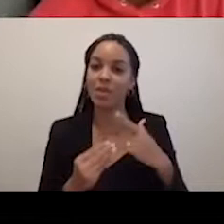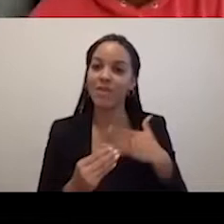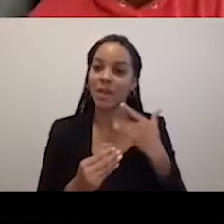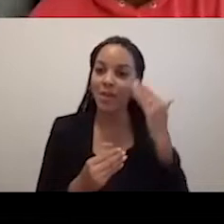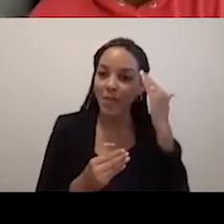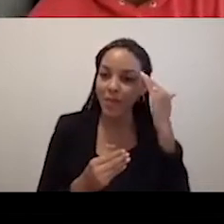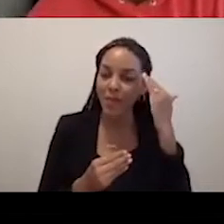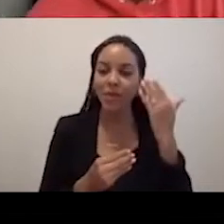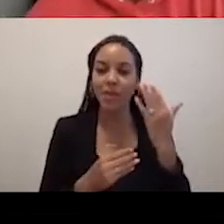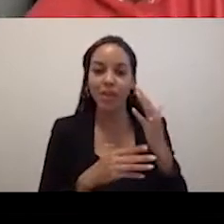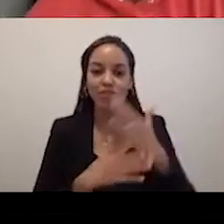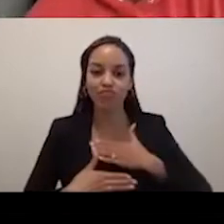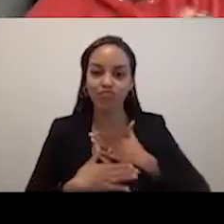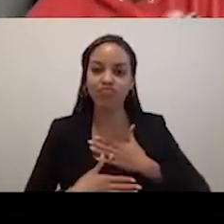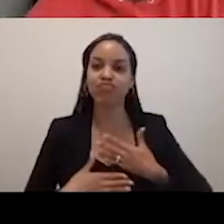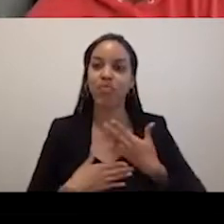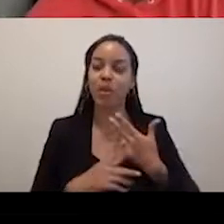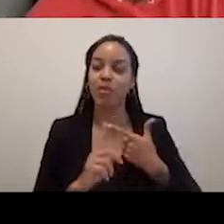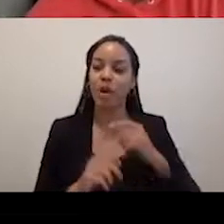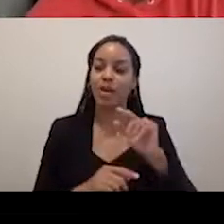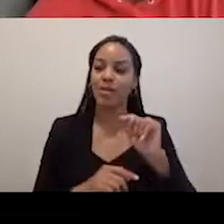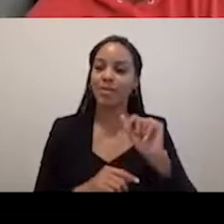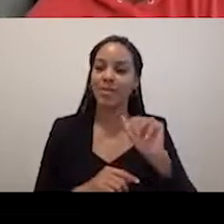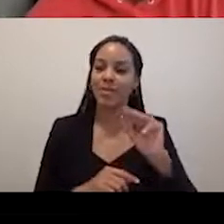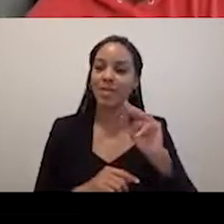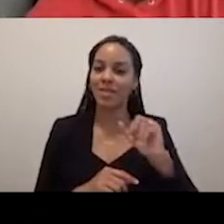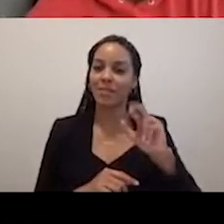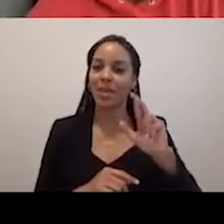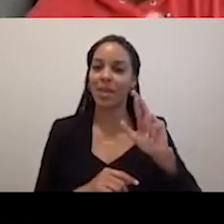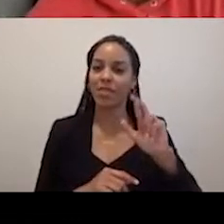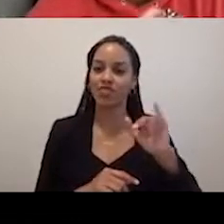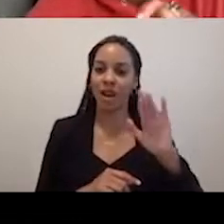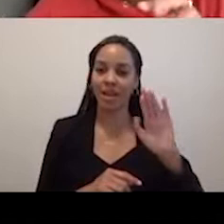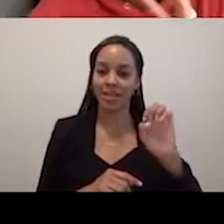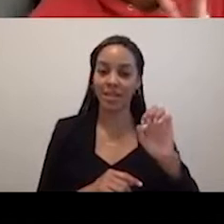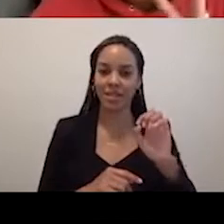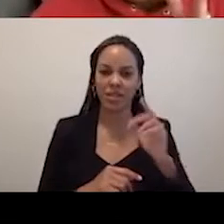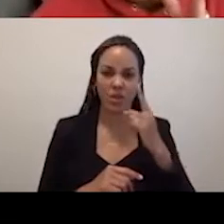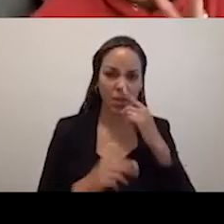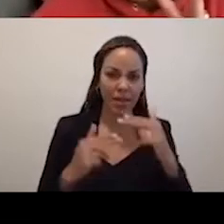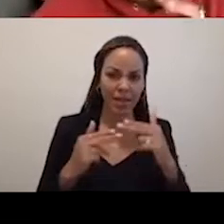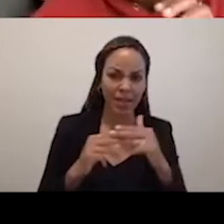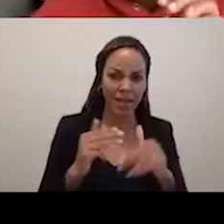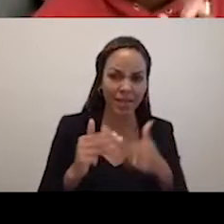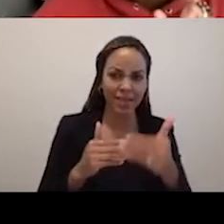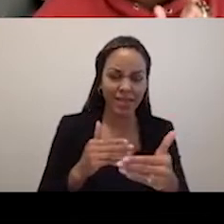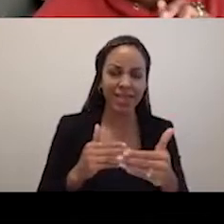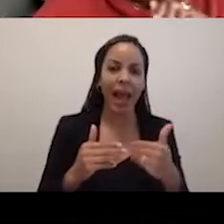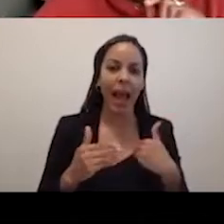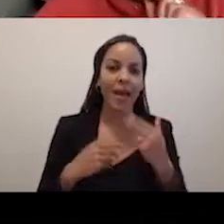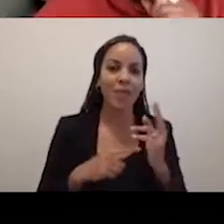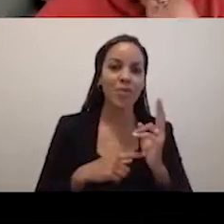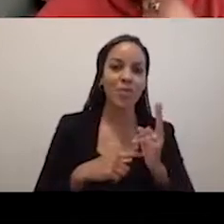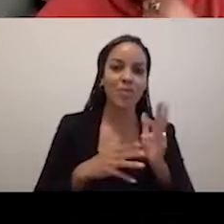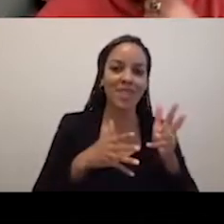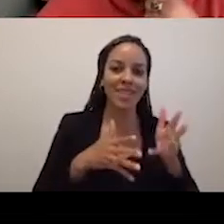Tamir Rice. If you can change the slide, I only have, I think, 2 more minutes, and there's a couple more